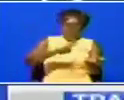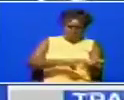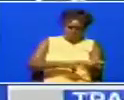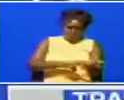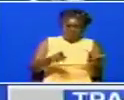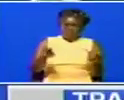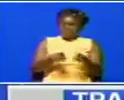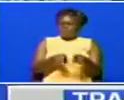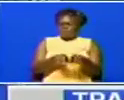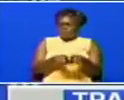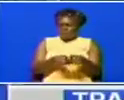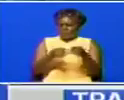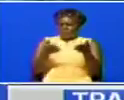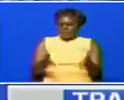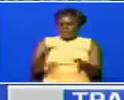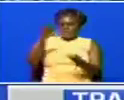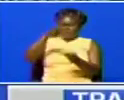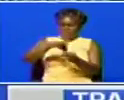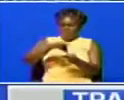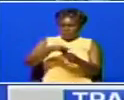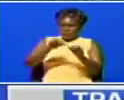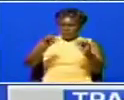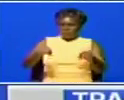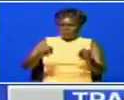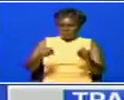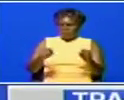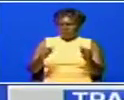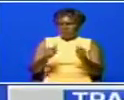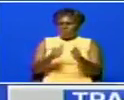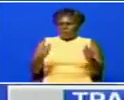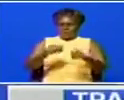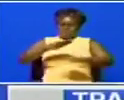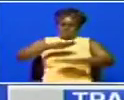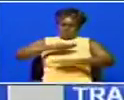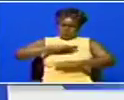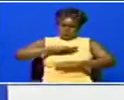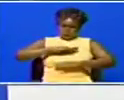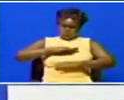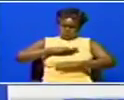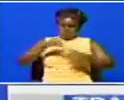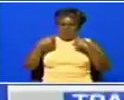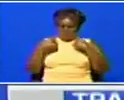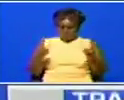that, therefore, this election can appropriately certify the outcome.